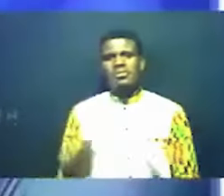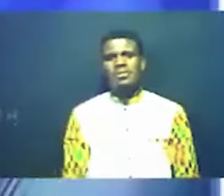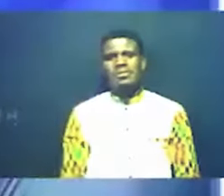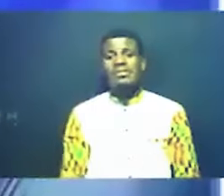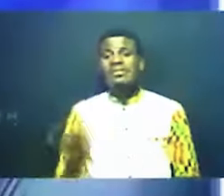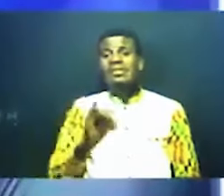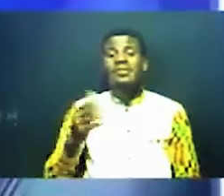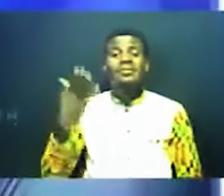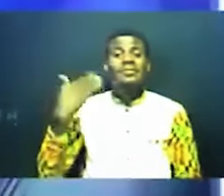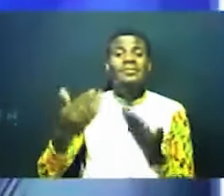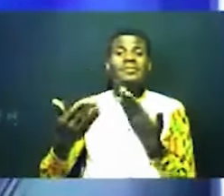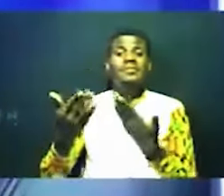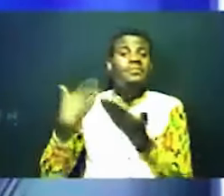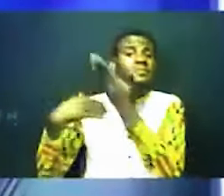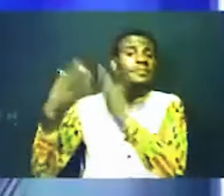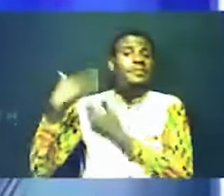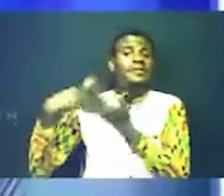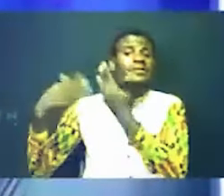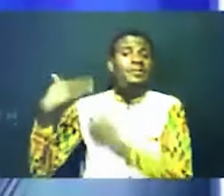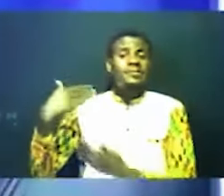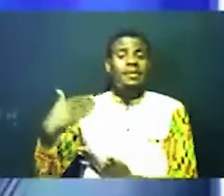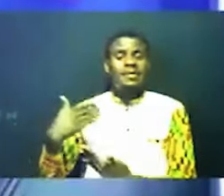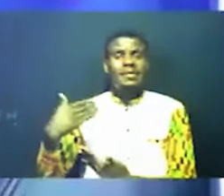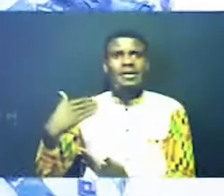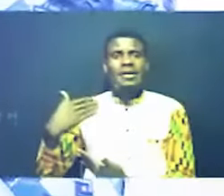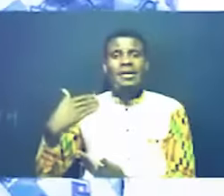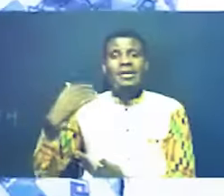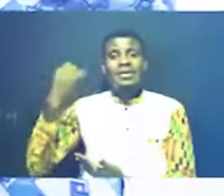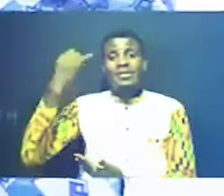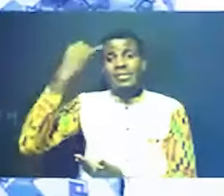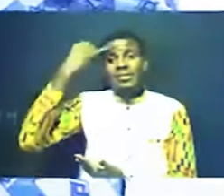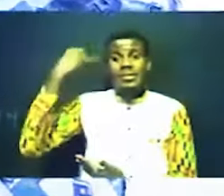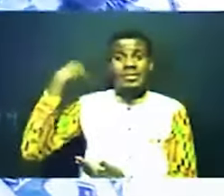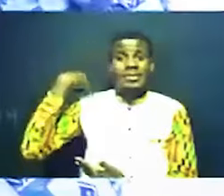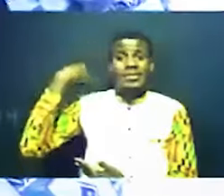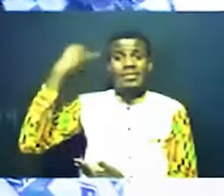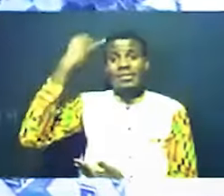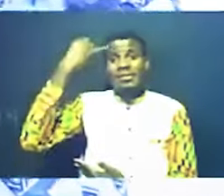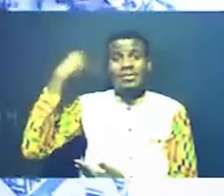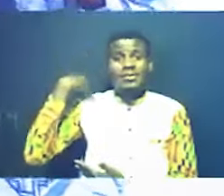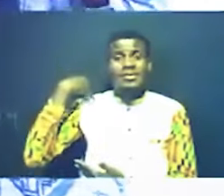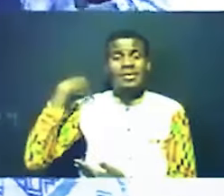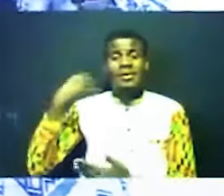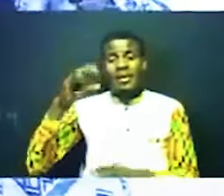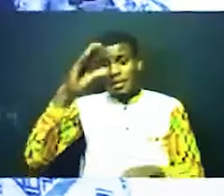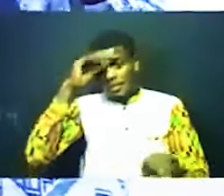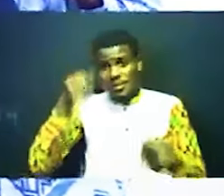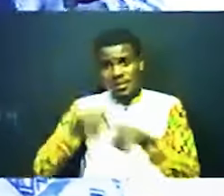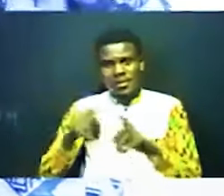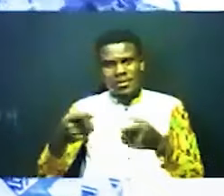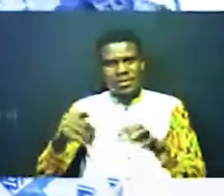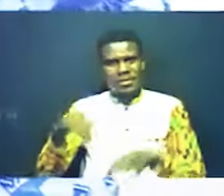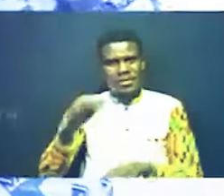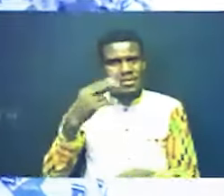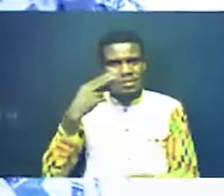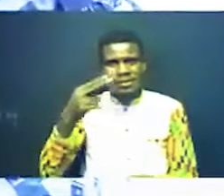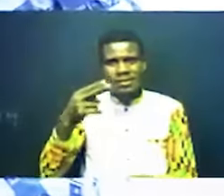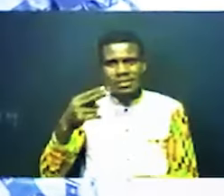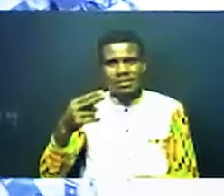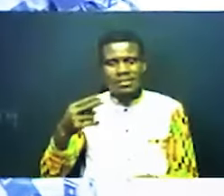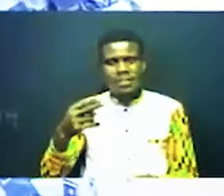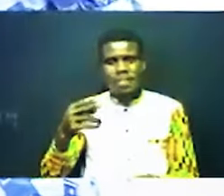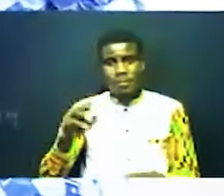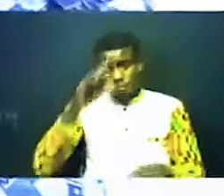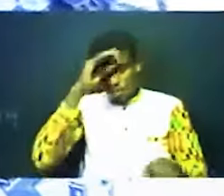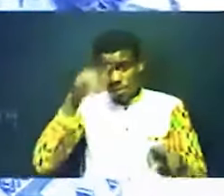own brother coming, he said, "That is the dreamer, the dreamer." Joseph, onu ani nyanu mo hu se oba no ya udienti wasi she